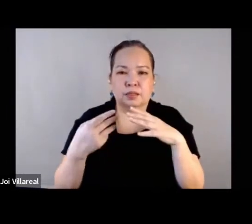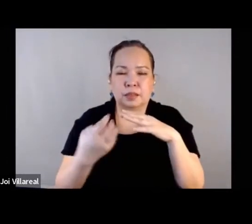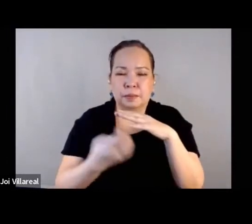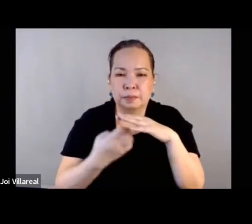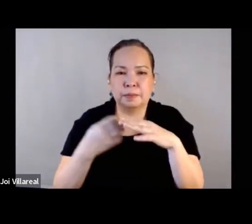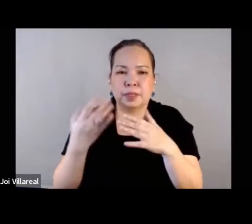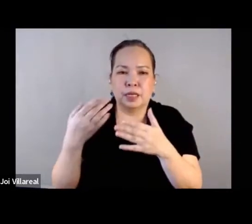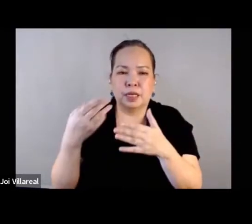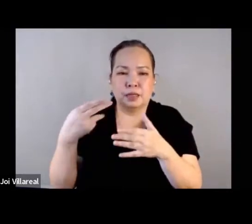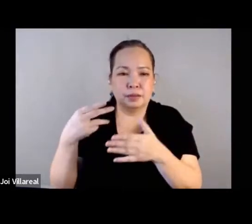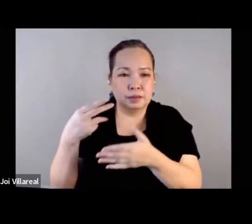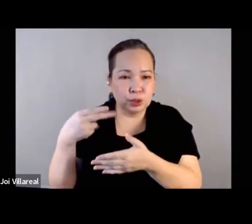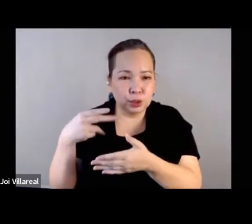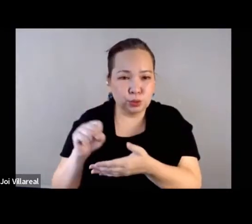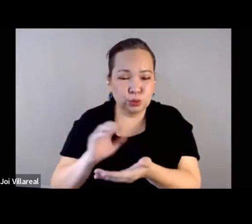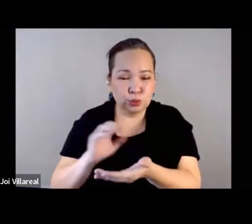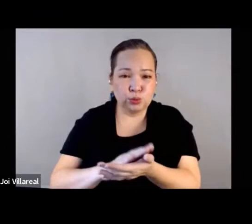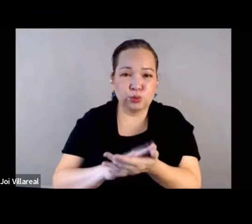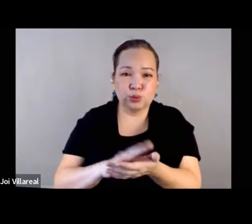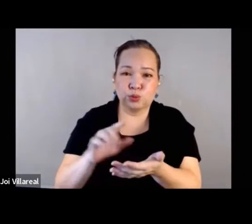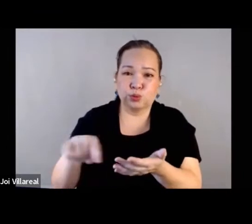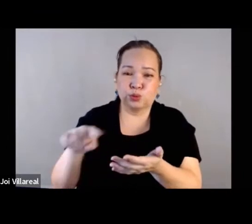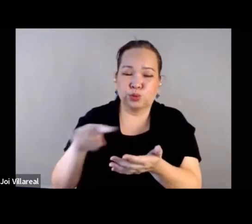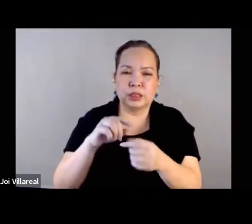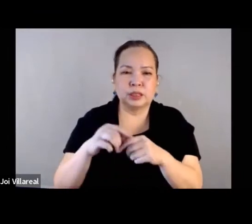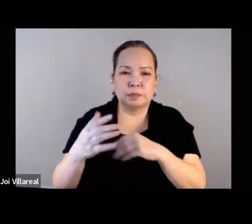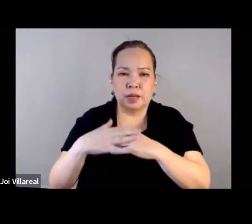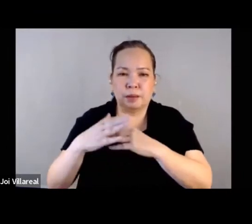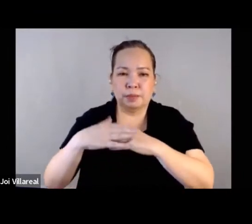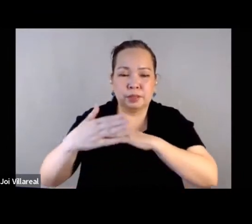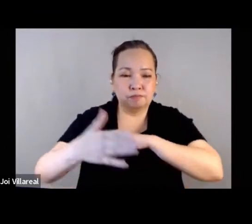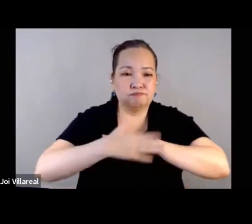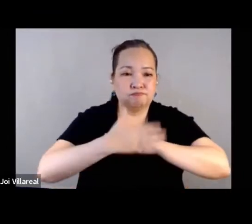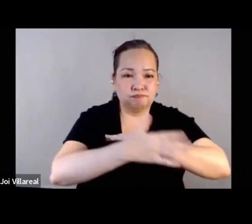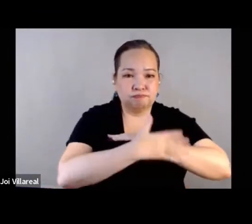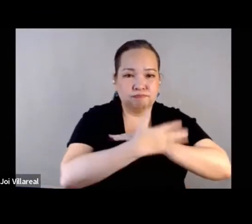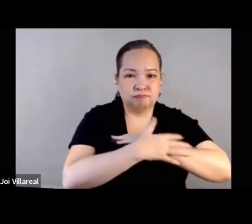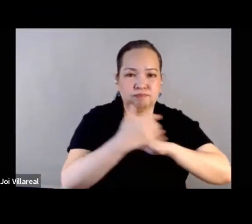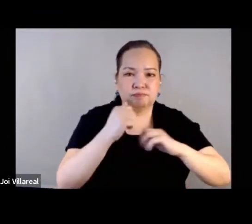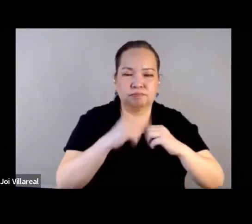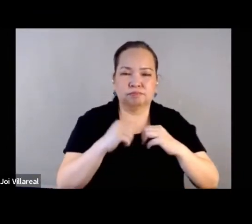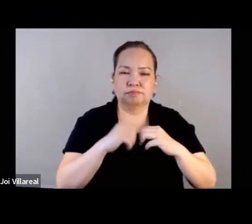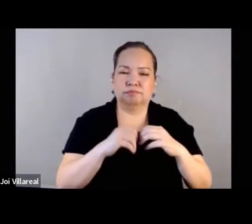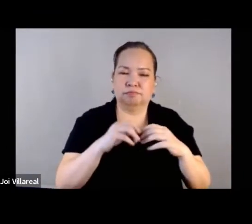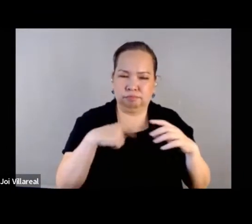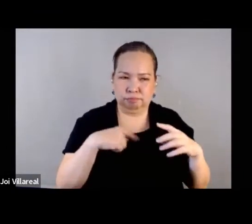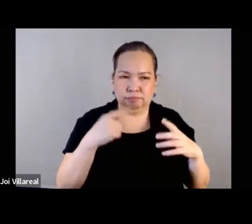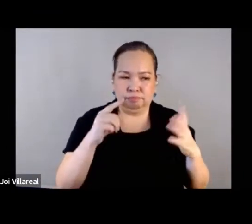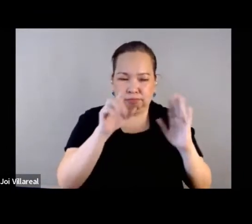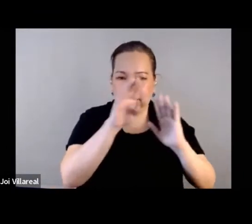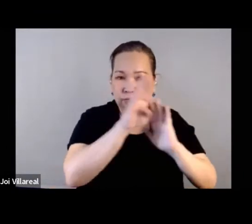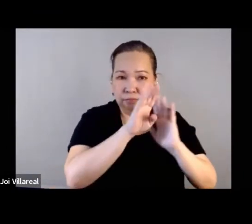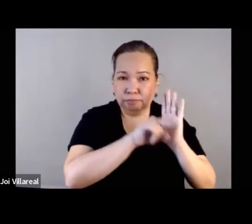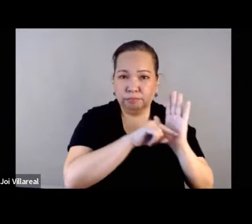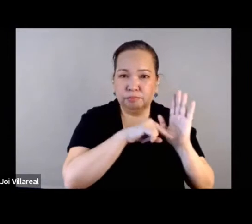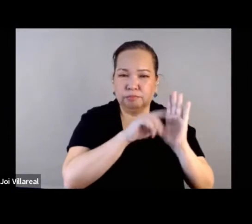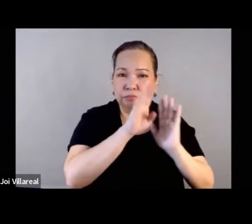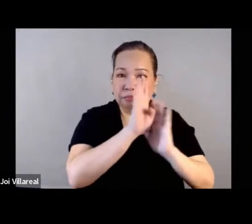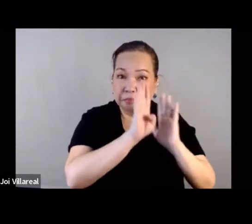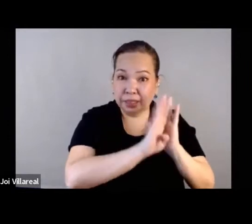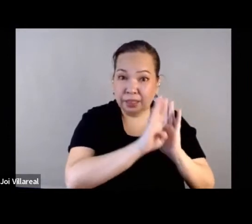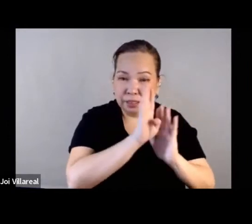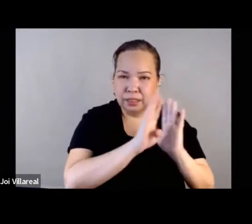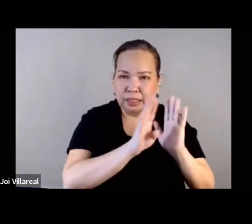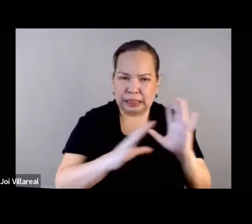coastal areas. And this resolution encapsulates one of the most important lessons we have learned in